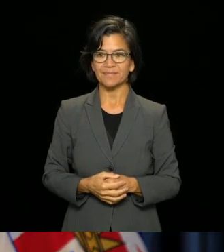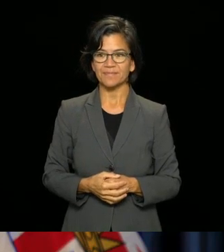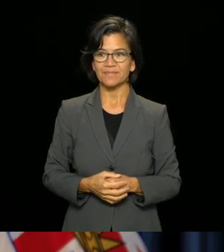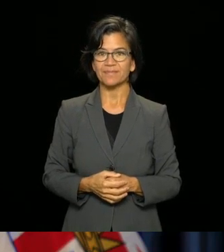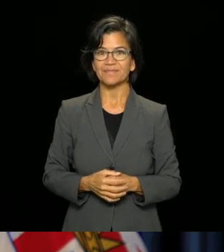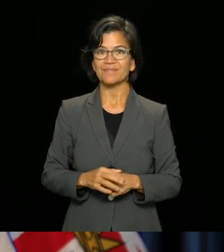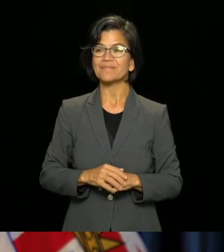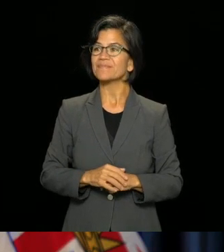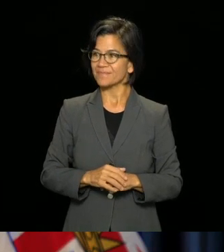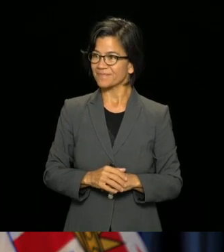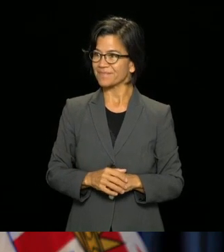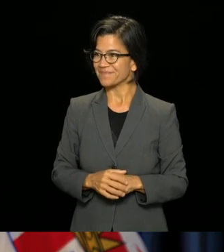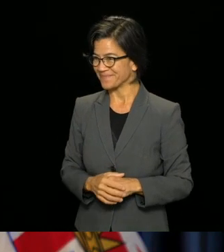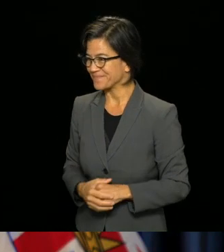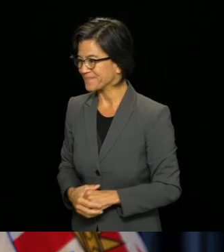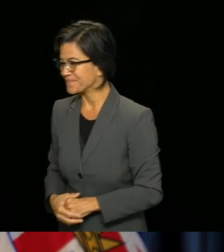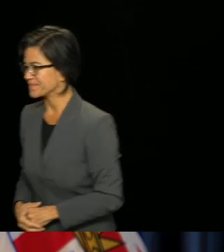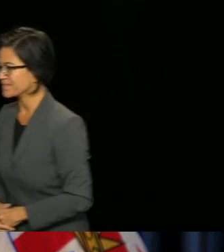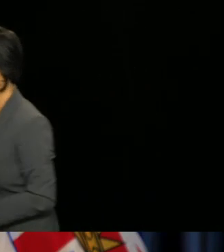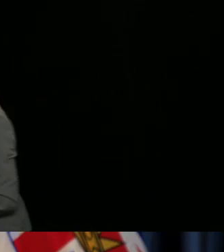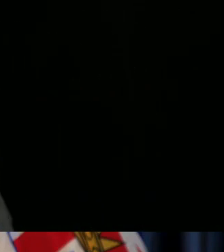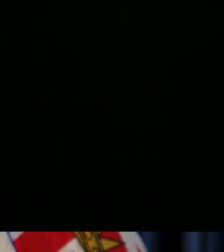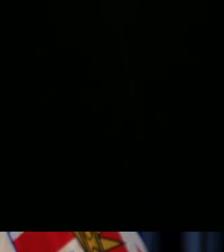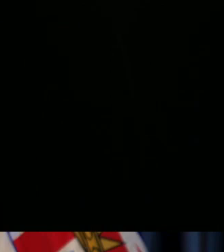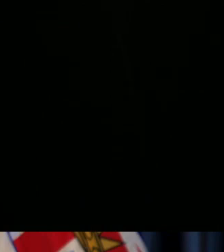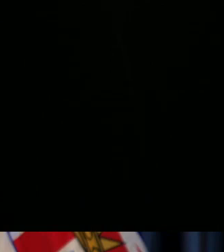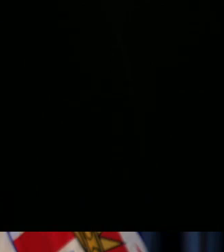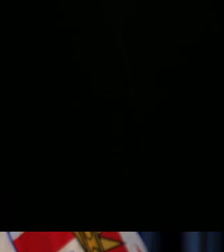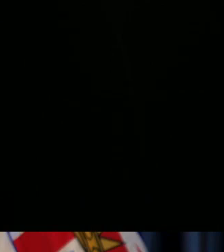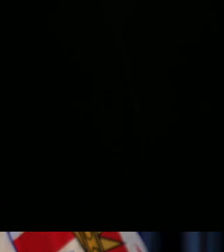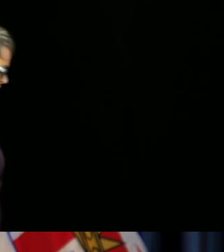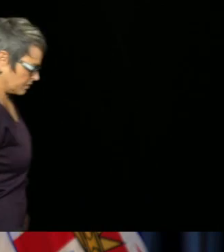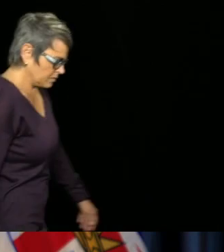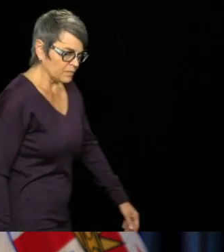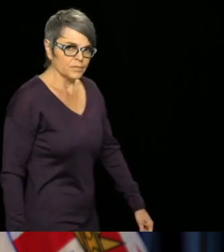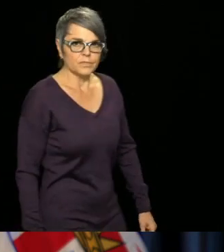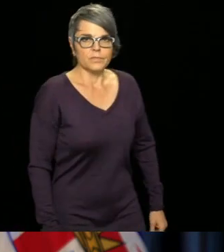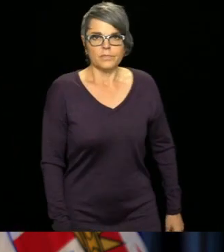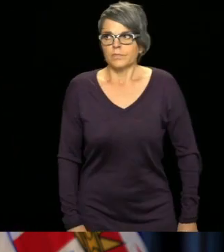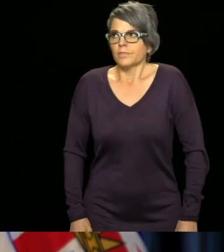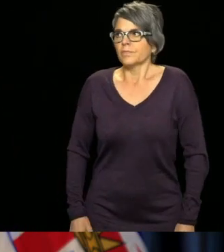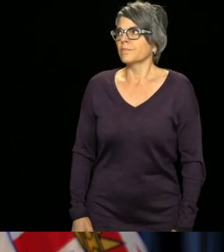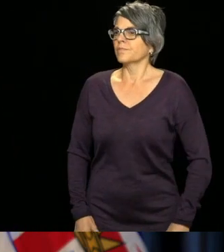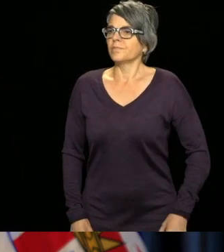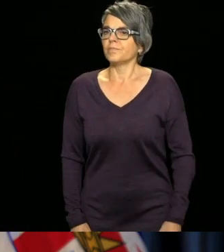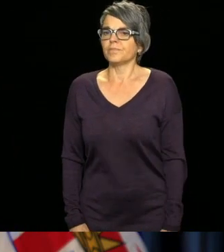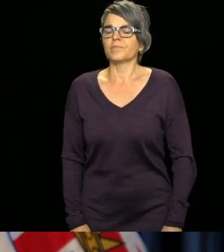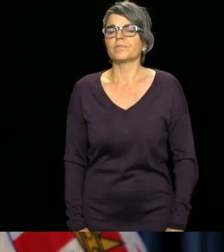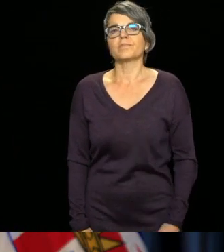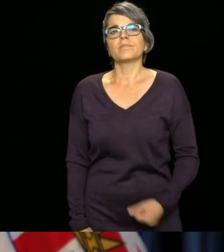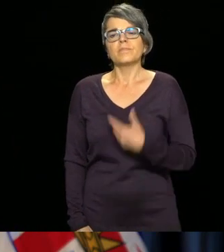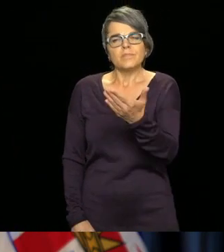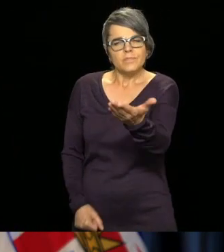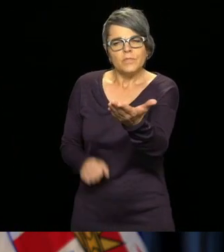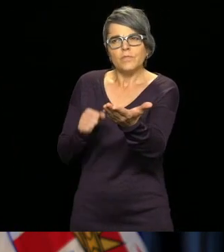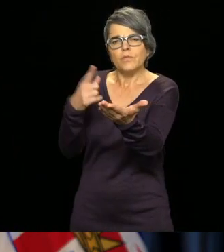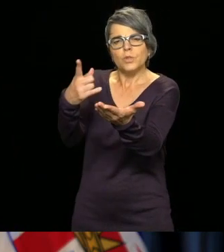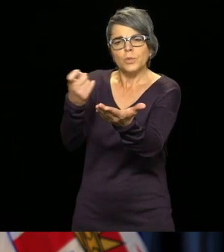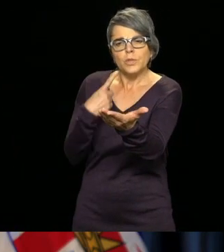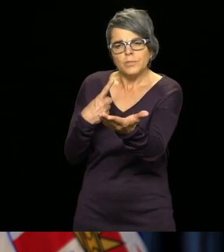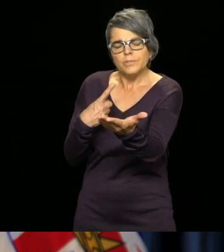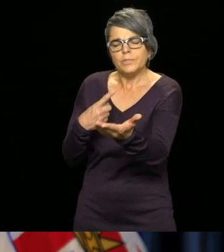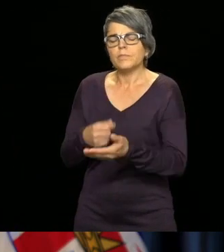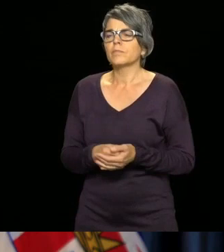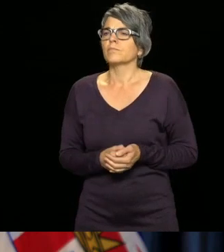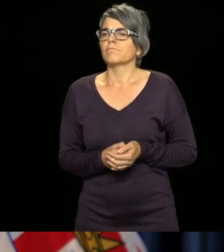your phones. You will not be audible until I call your name. First question this morning is from Richard Zisman, Global News. I'm not sure who can answer